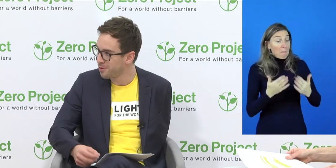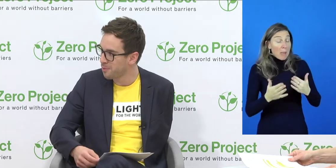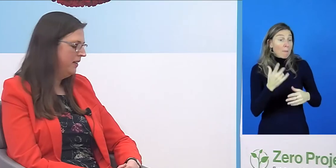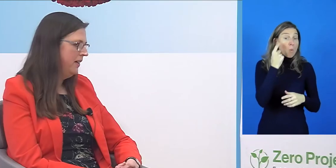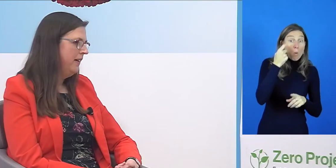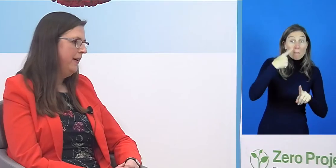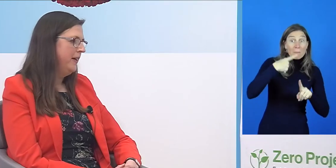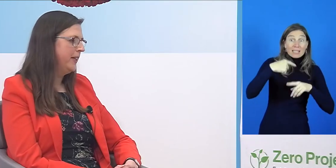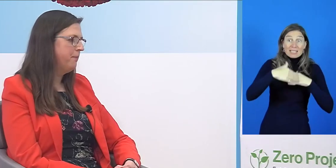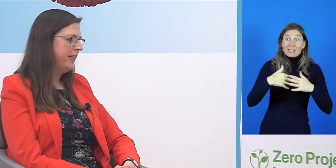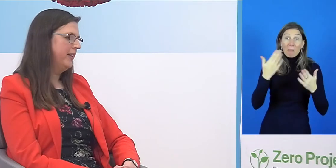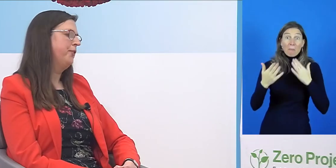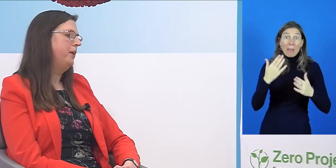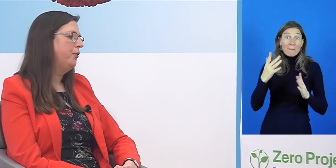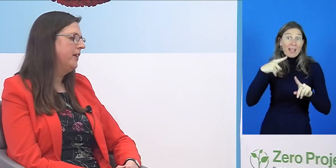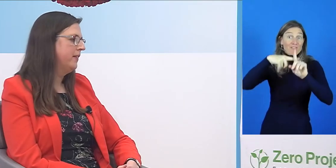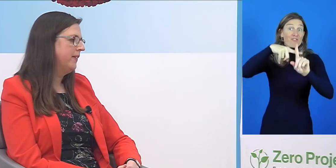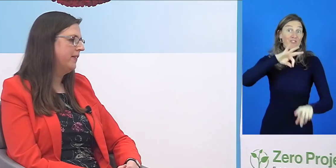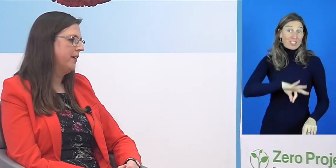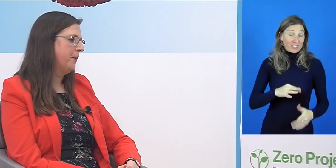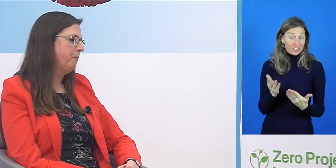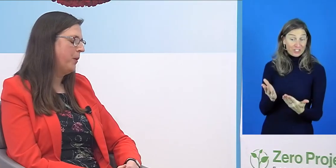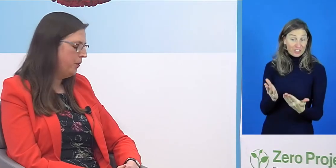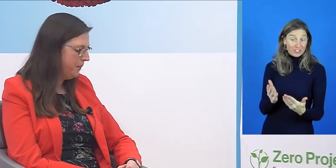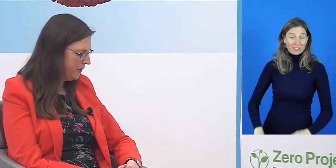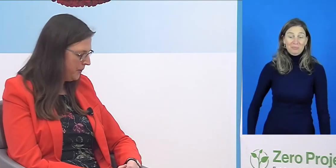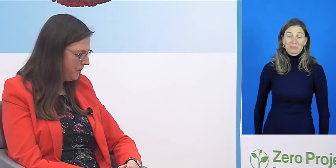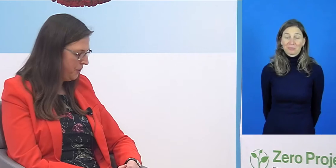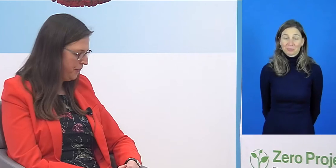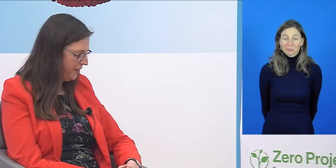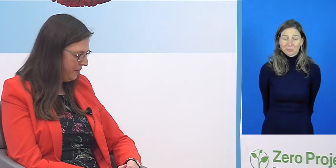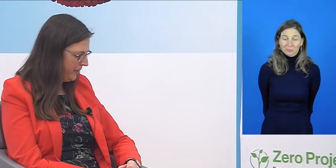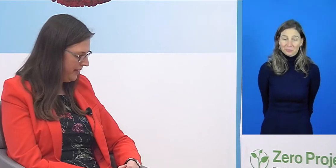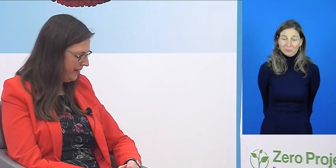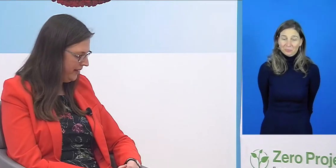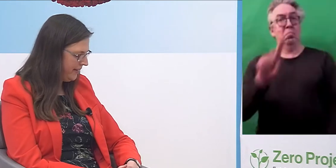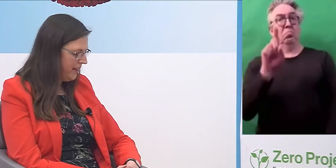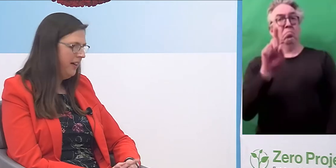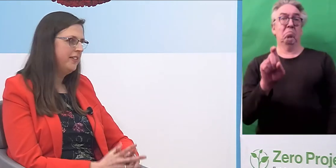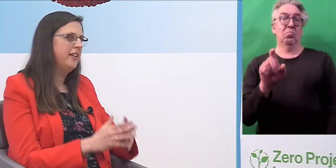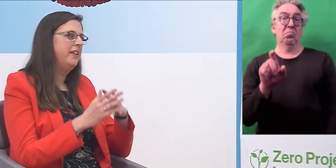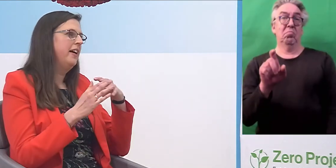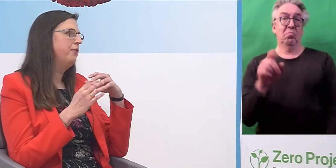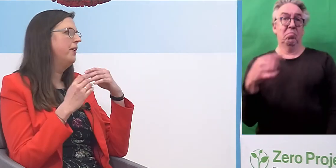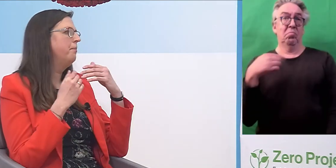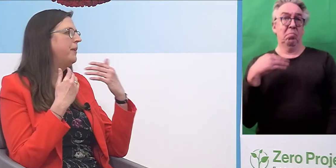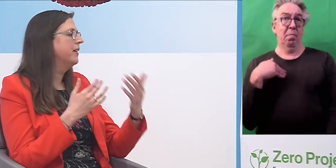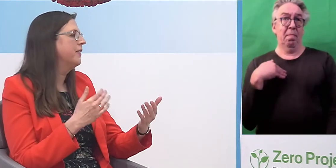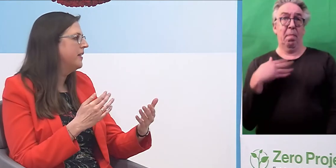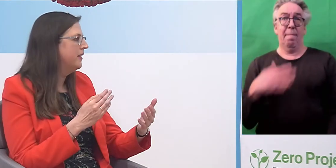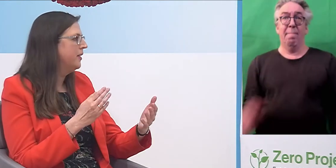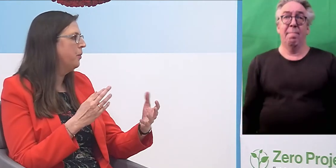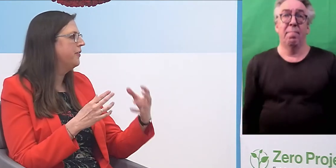leadership? In my experience, women with disabilities, they have a